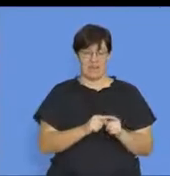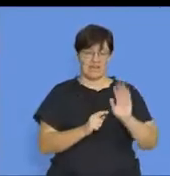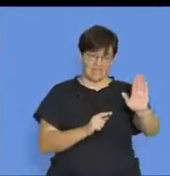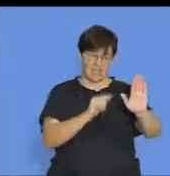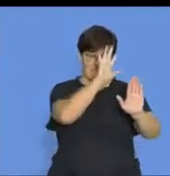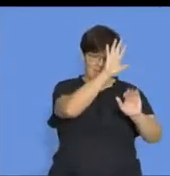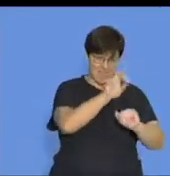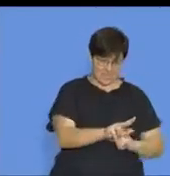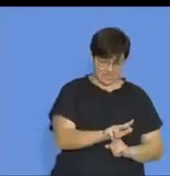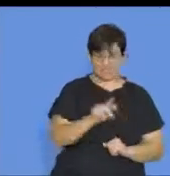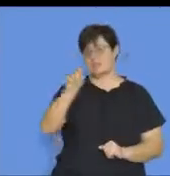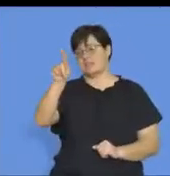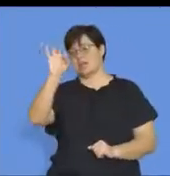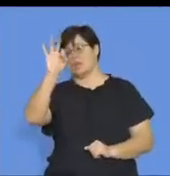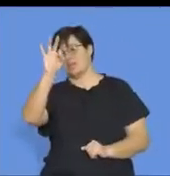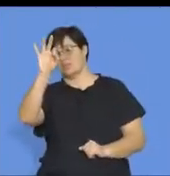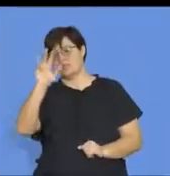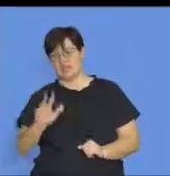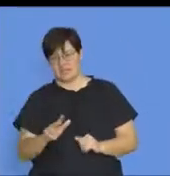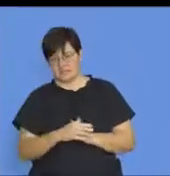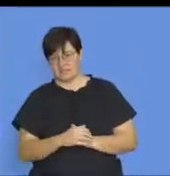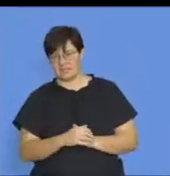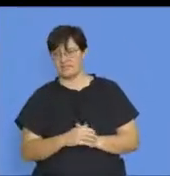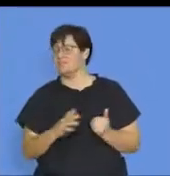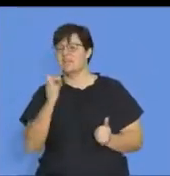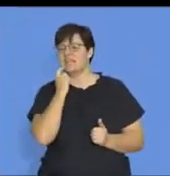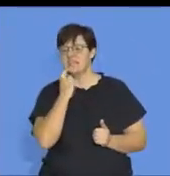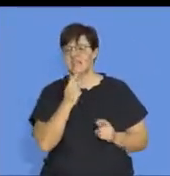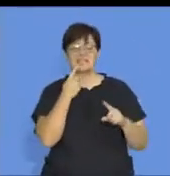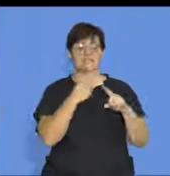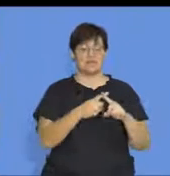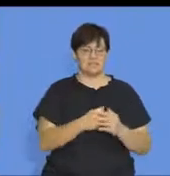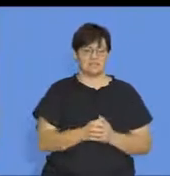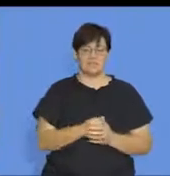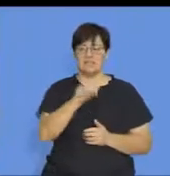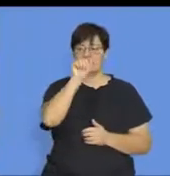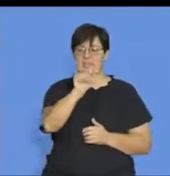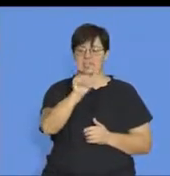And now it's quite easy. So all I'm going to do, multiply that by